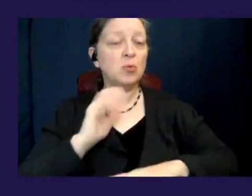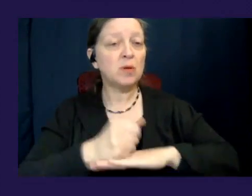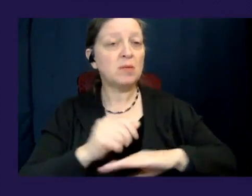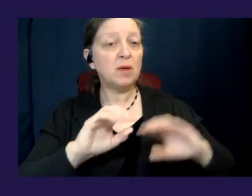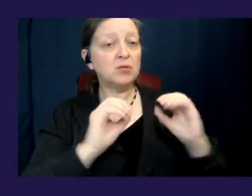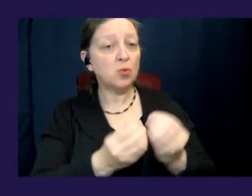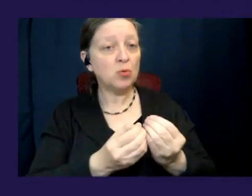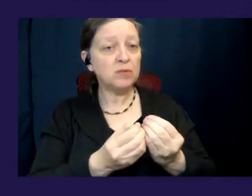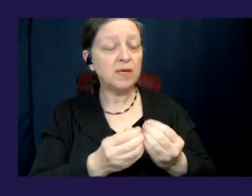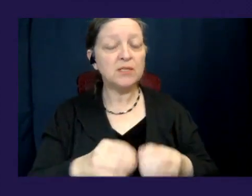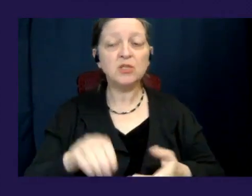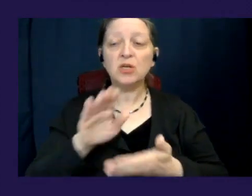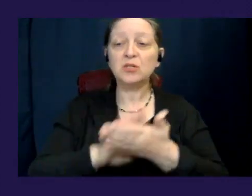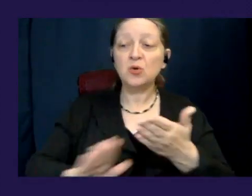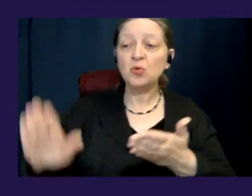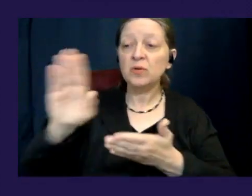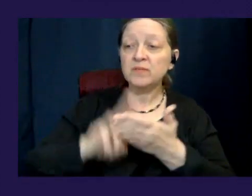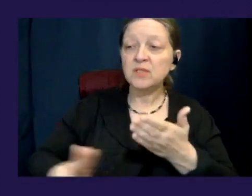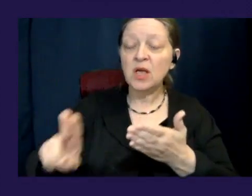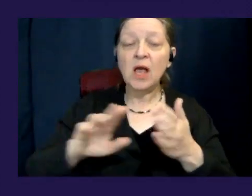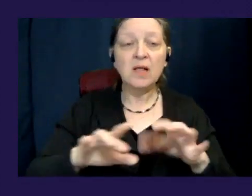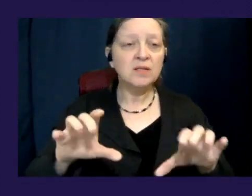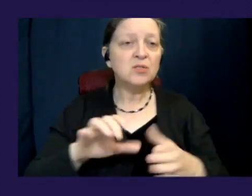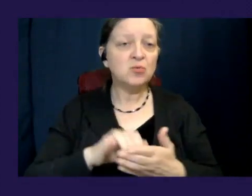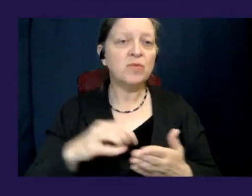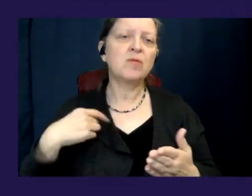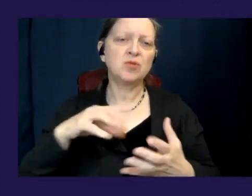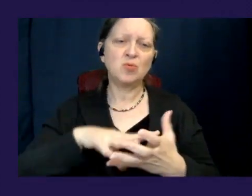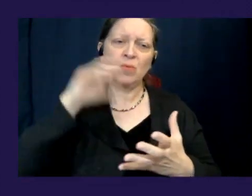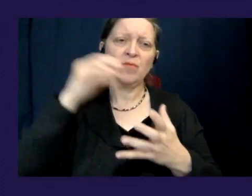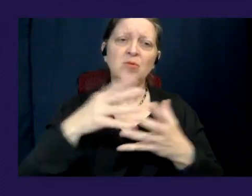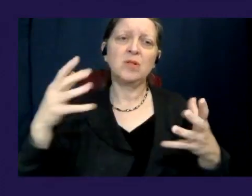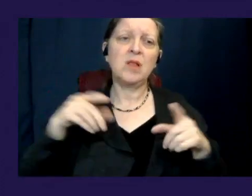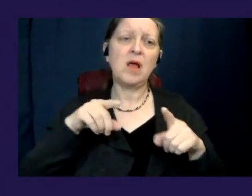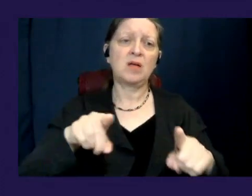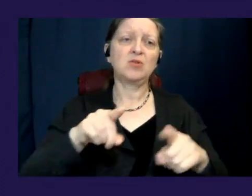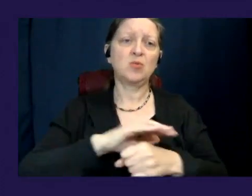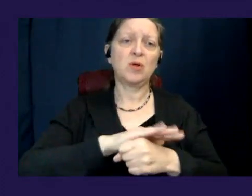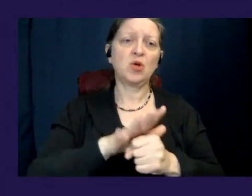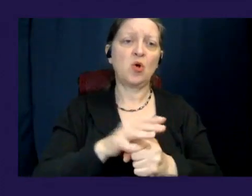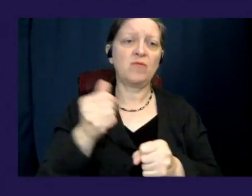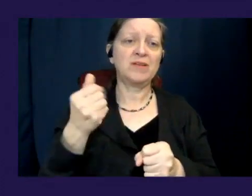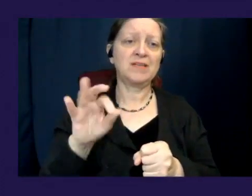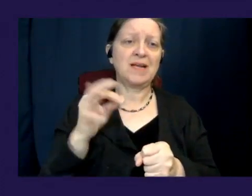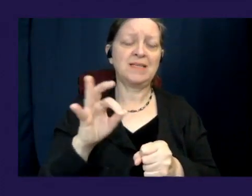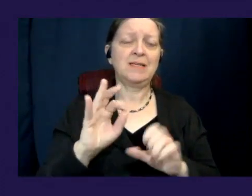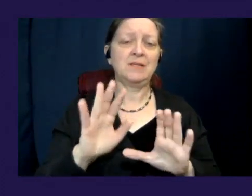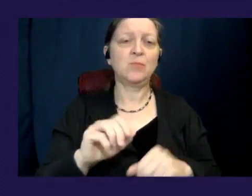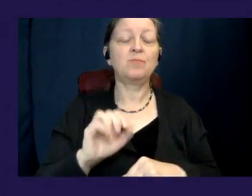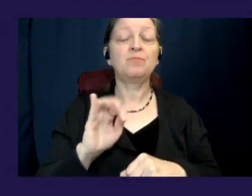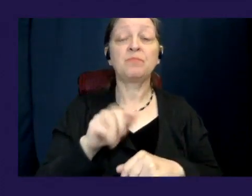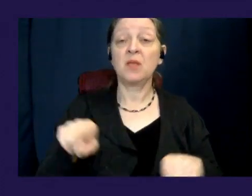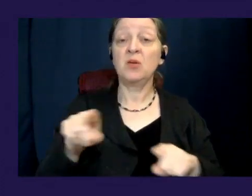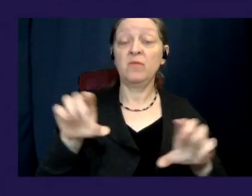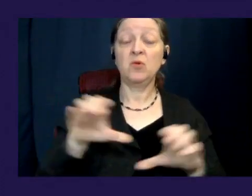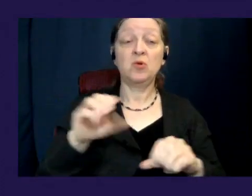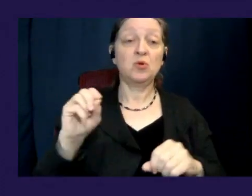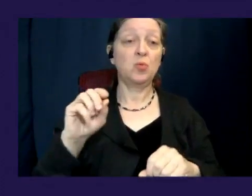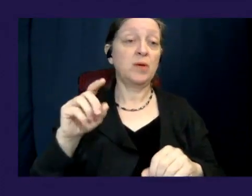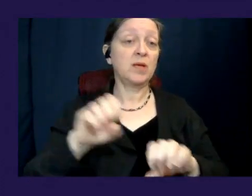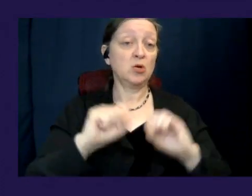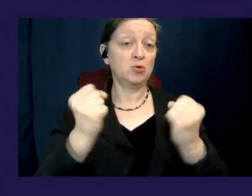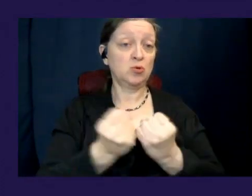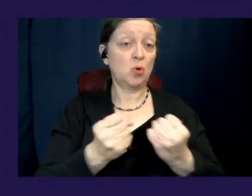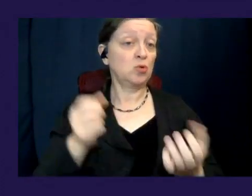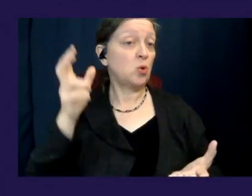doing it. So we've learned a lot in the time of COVID-19. Now, if you're doing social listening or infodemic monitoring right, you can identify those